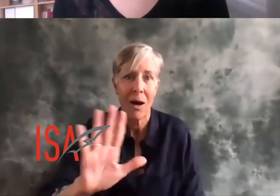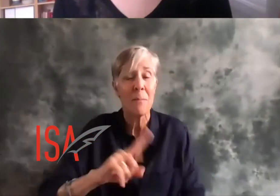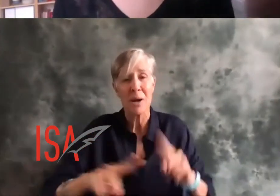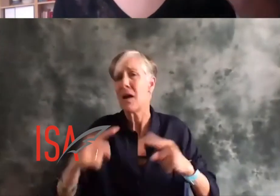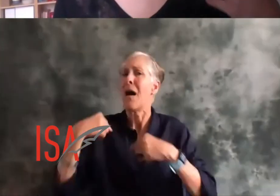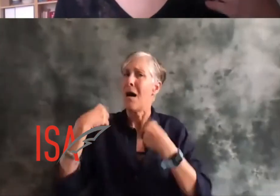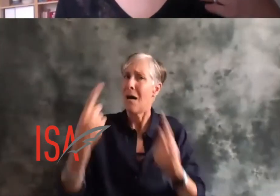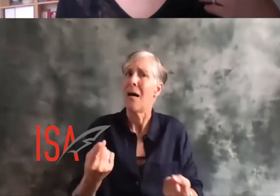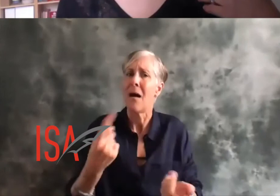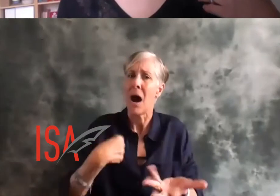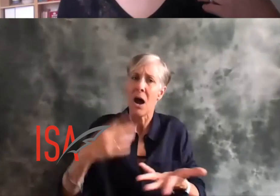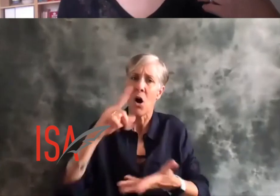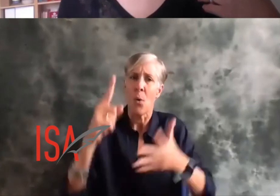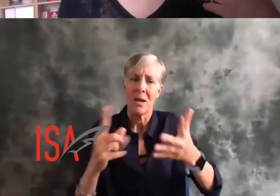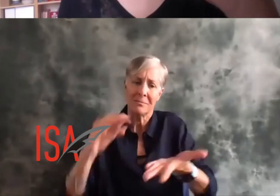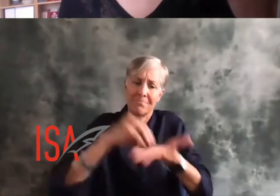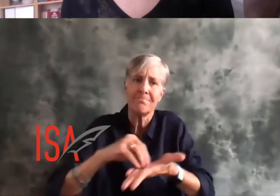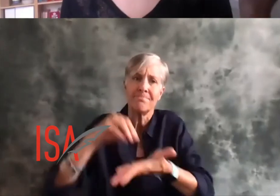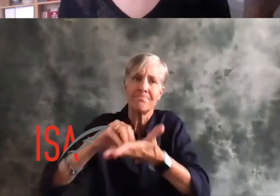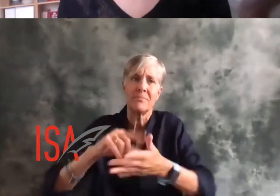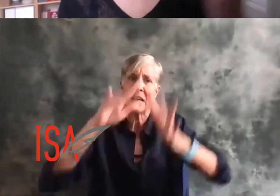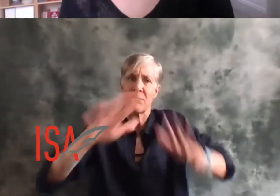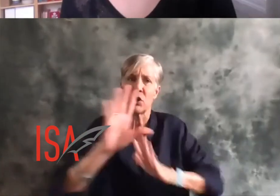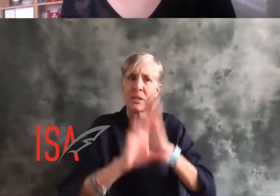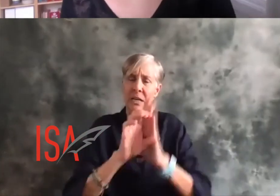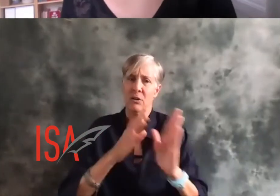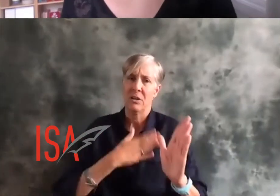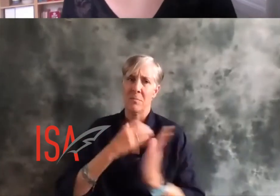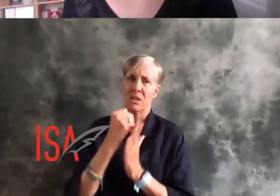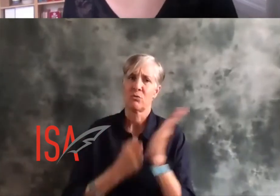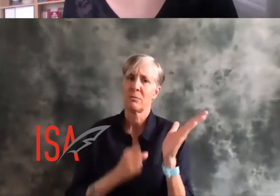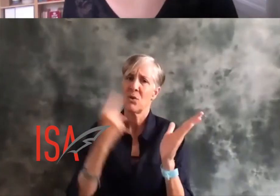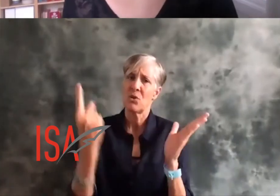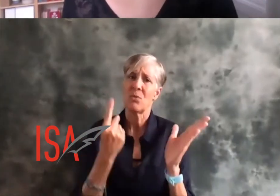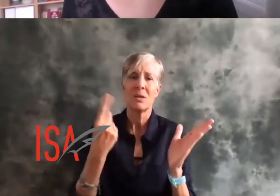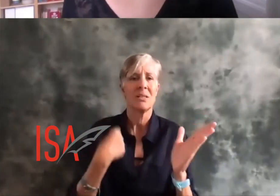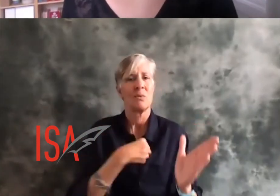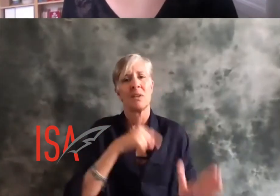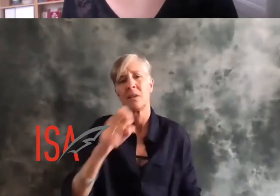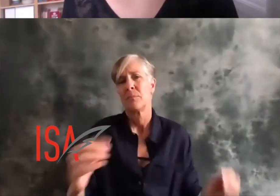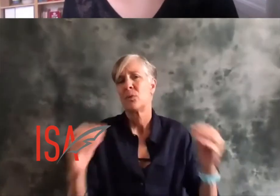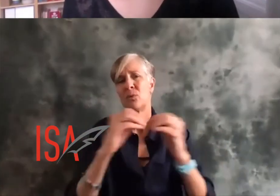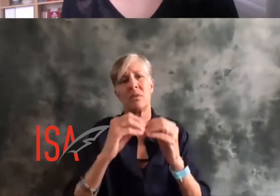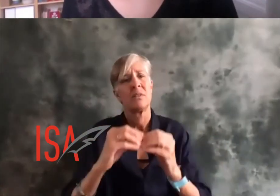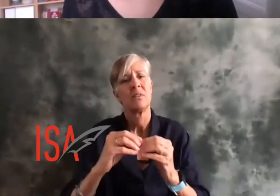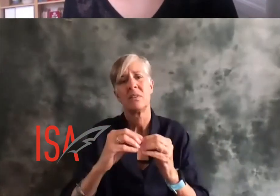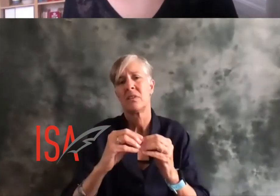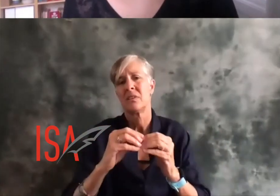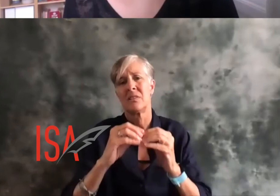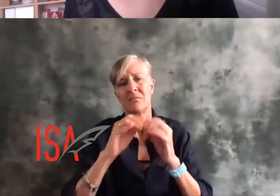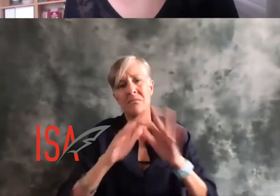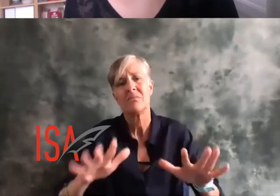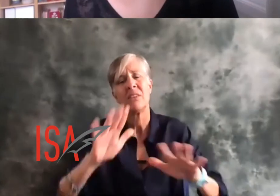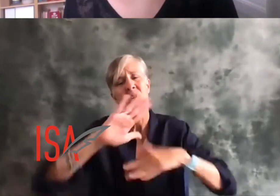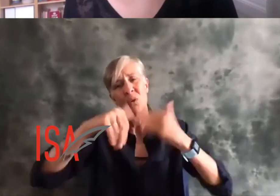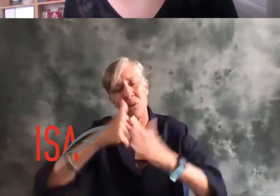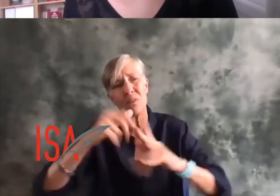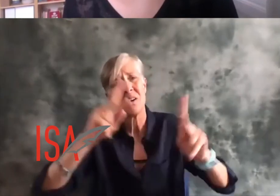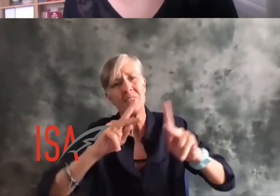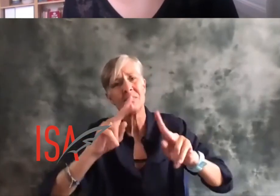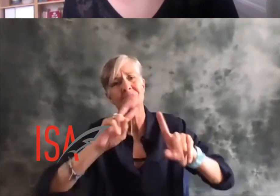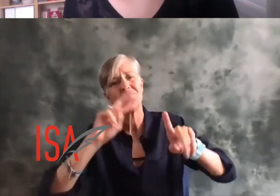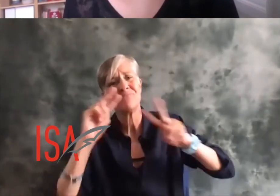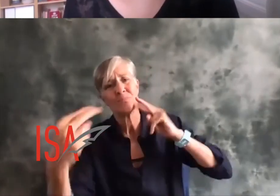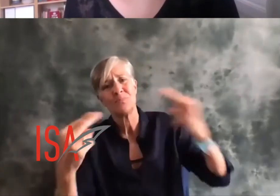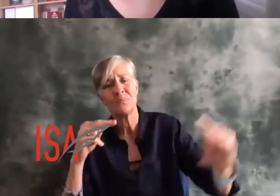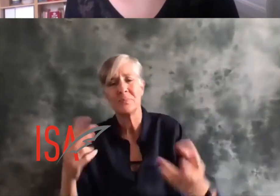it forever. Because there just needs to be more of everybody out there. Well,